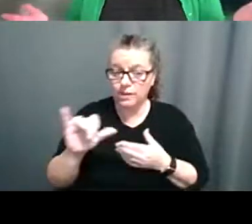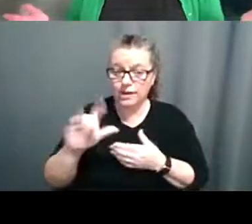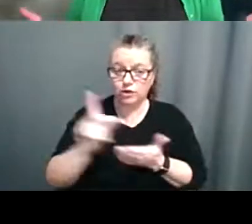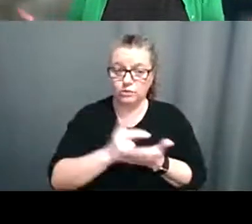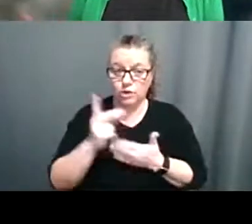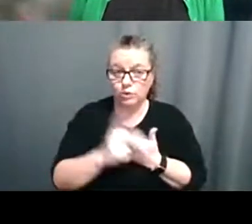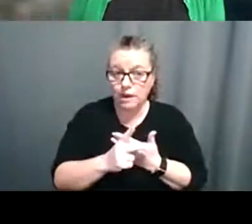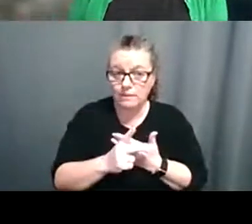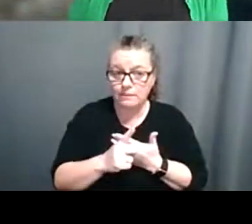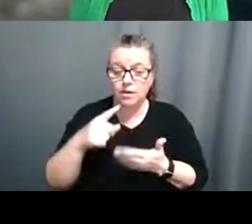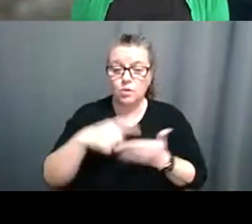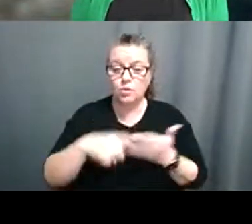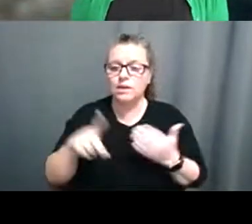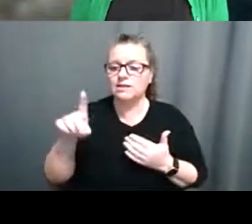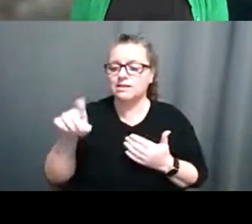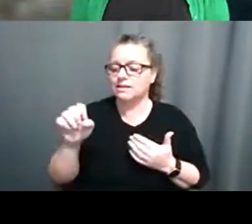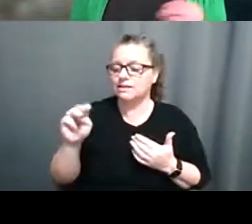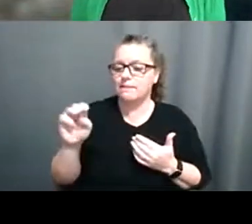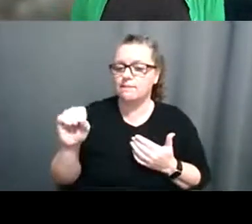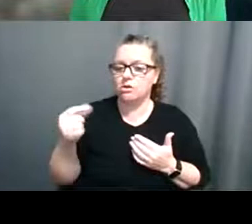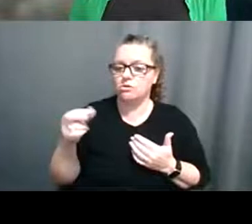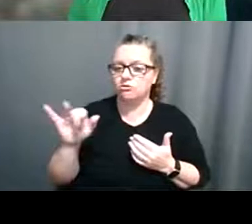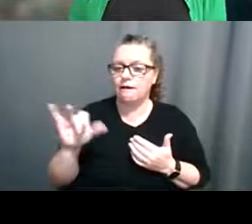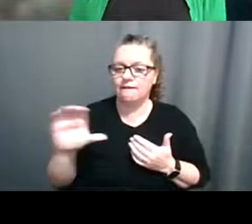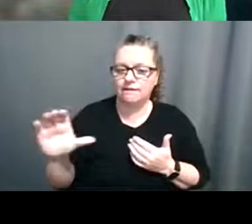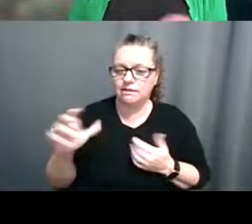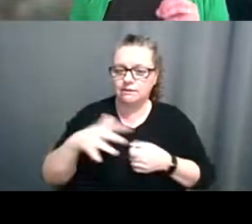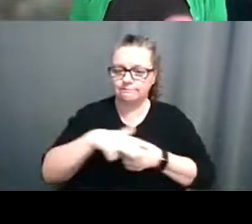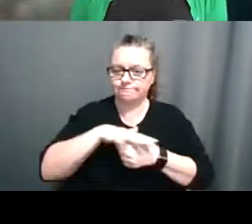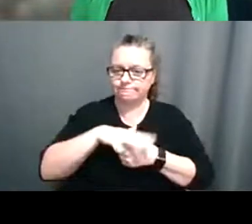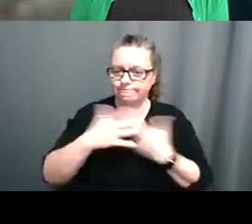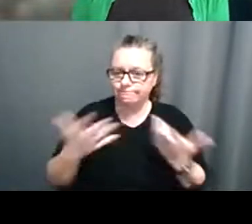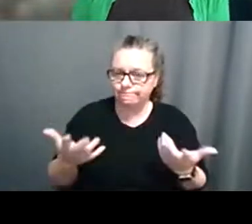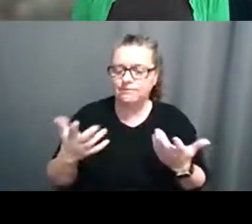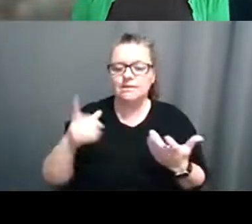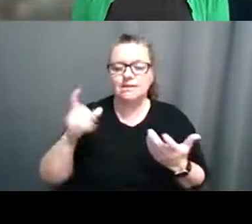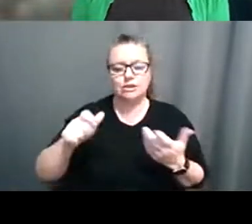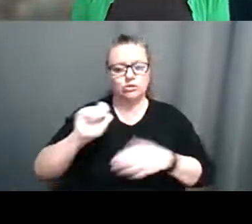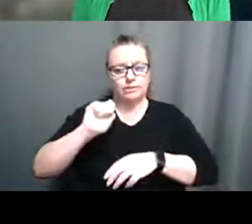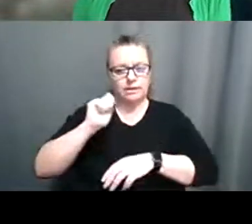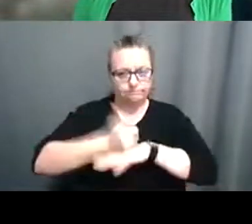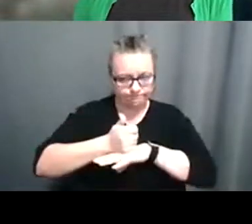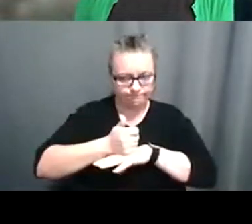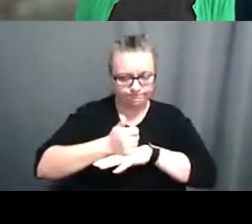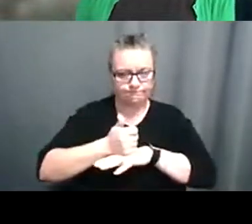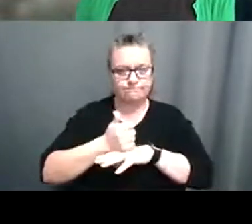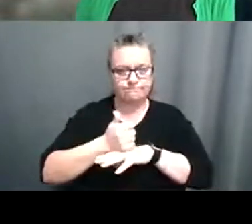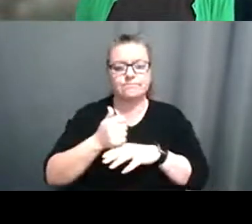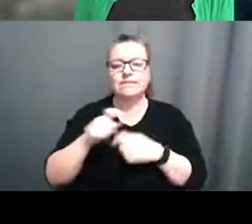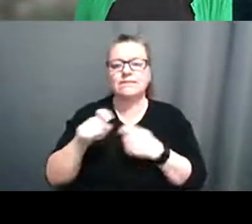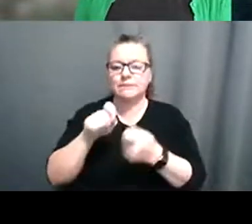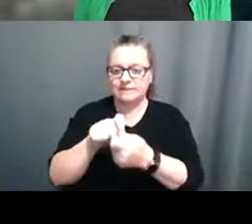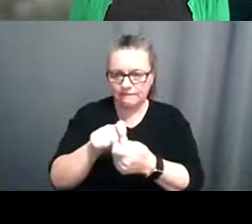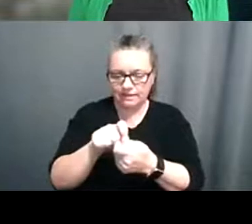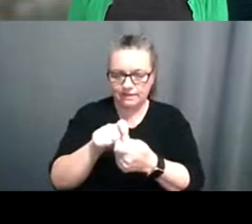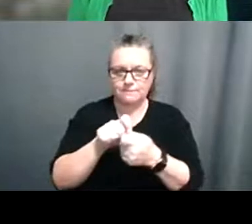what does a demographic make up? Whatever it is, it needs to be concrete. It needs to be specific.